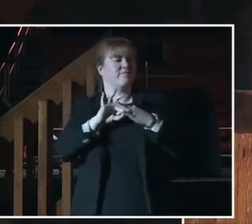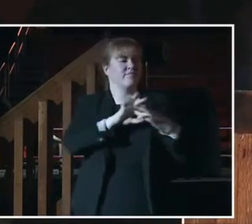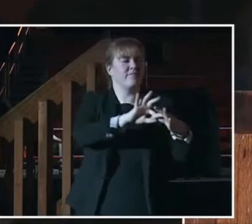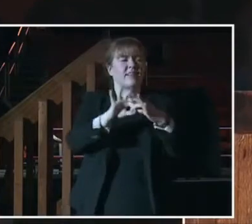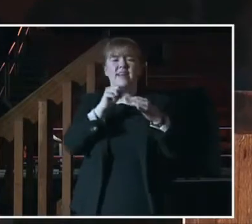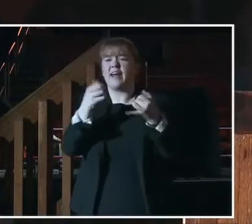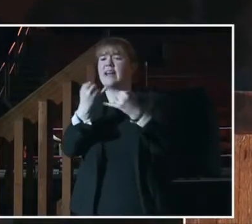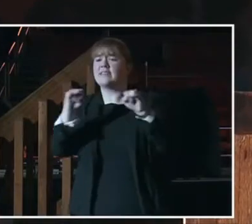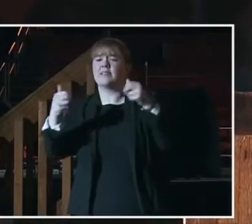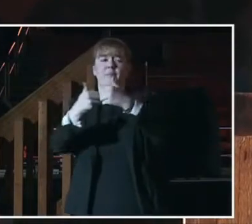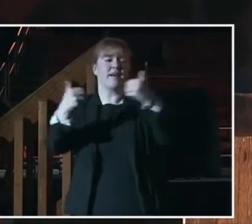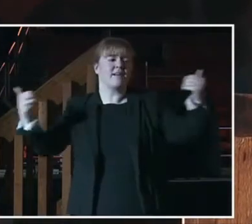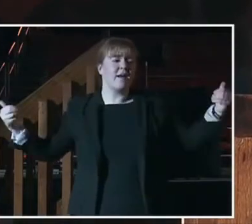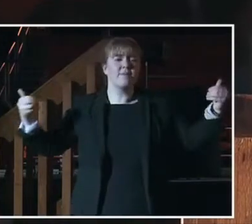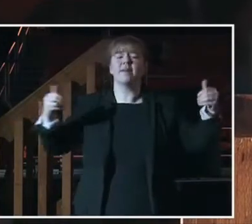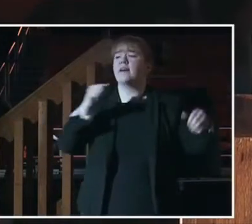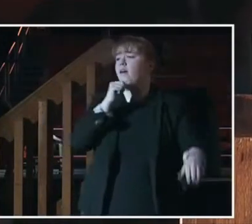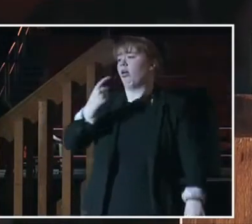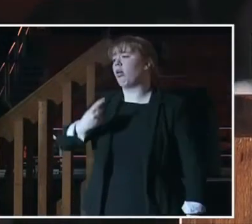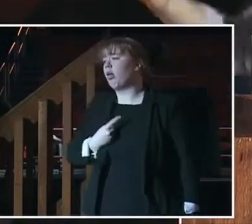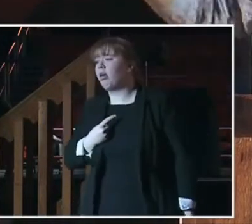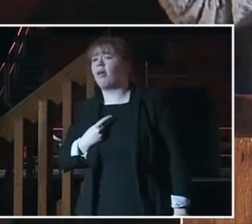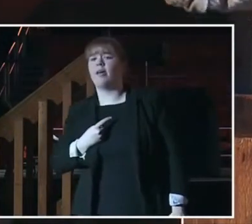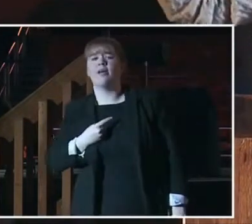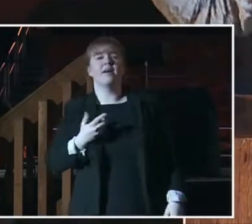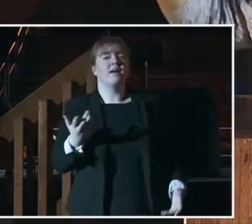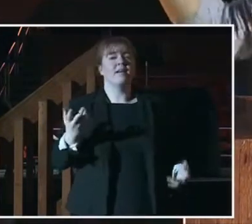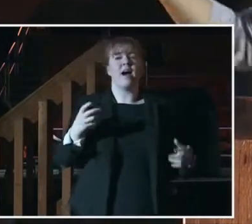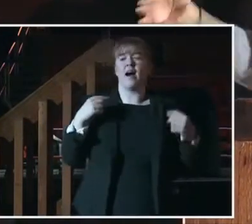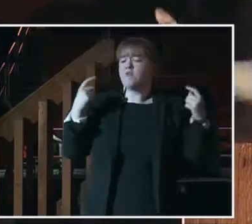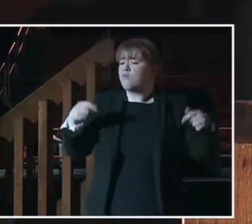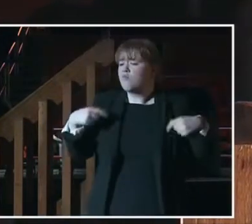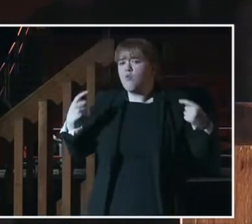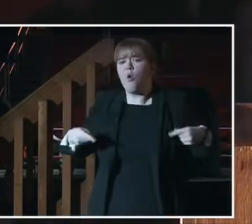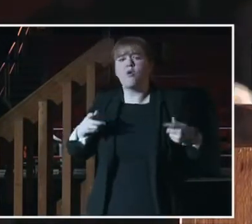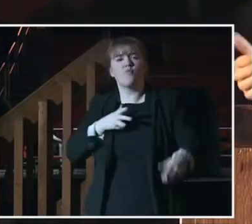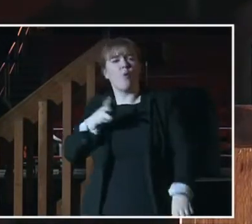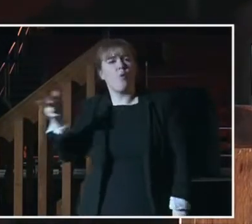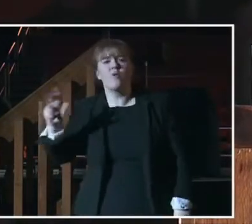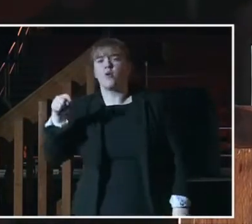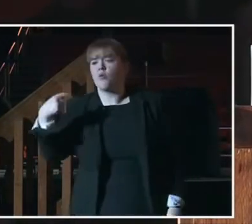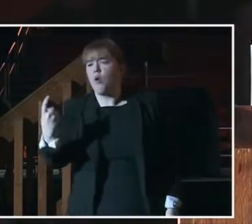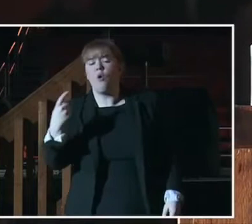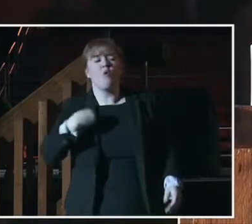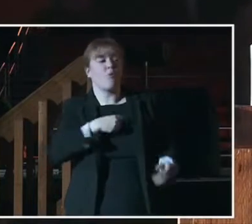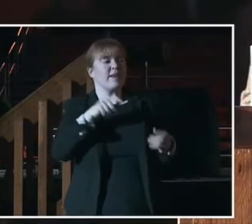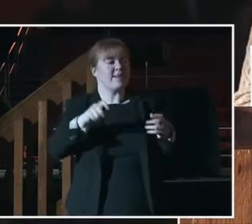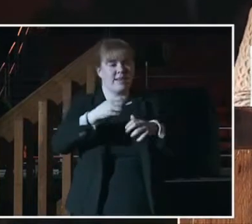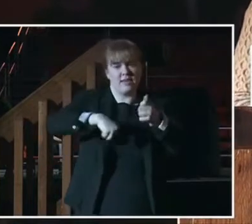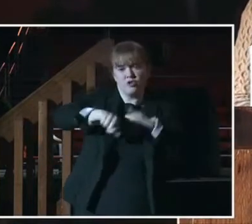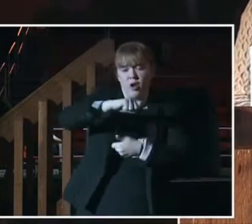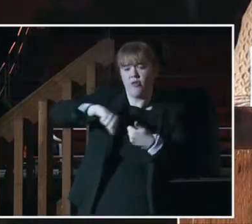independent, not standing solo, not rolling alone. We can't make this alone. We need each other.